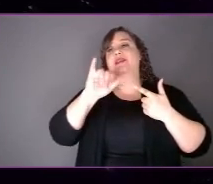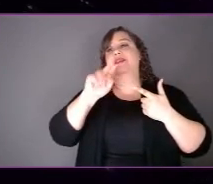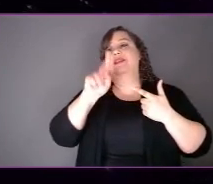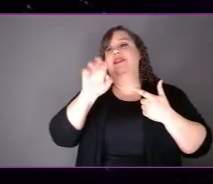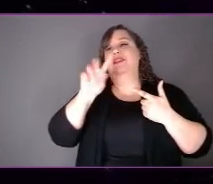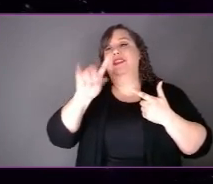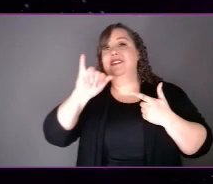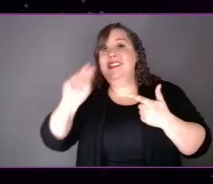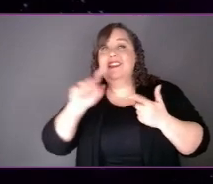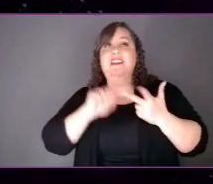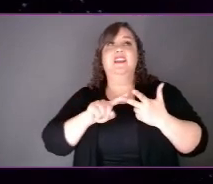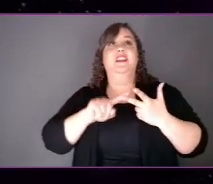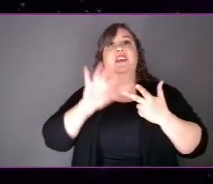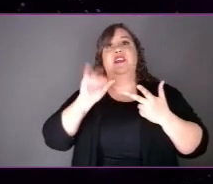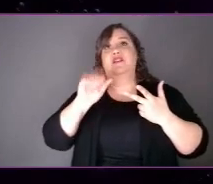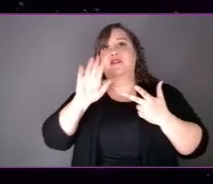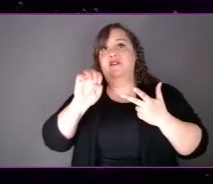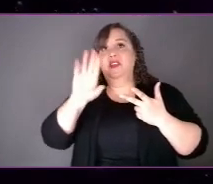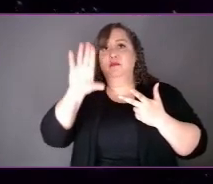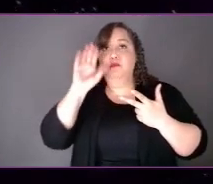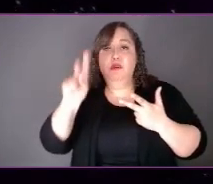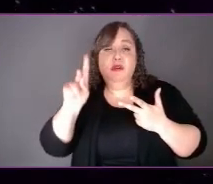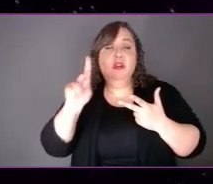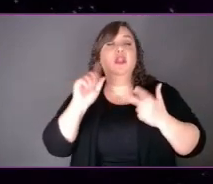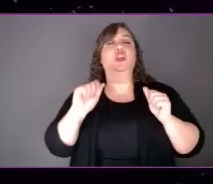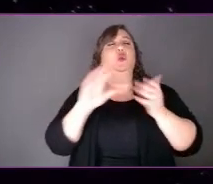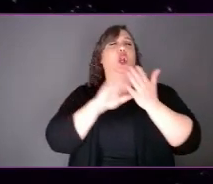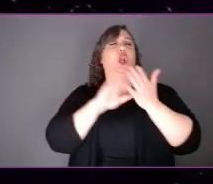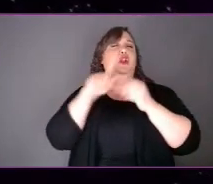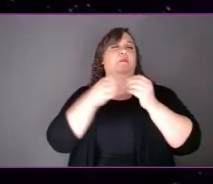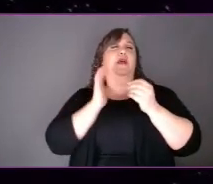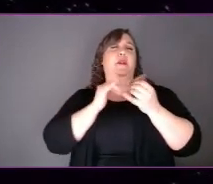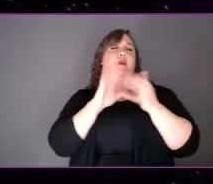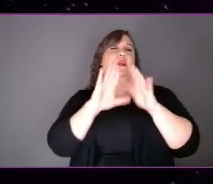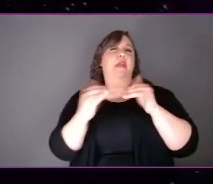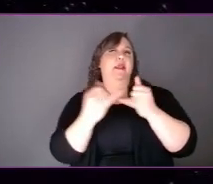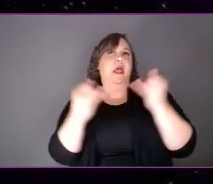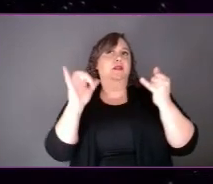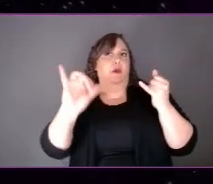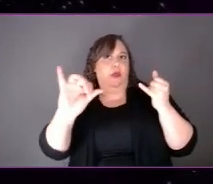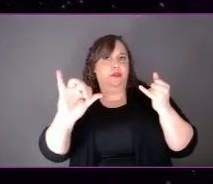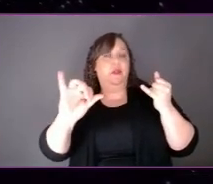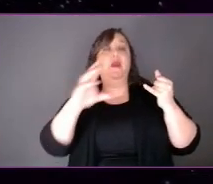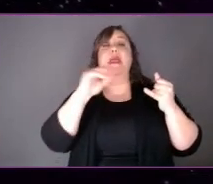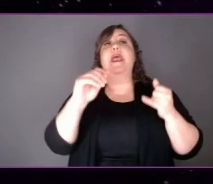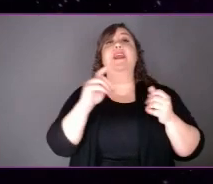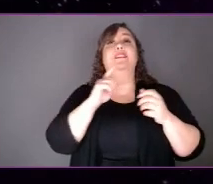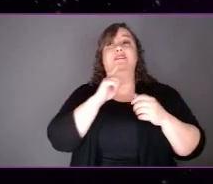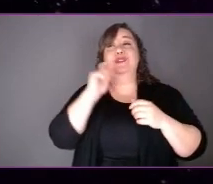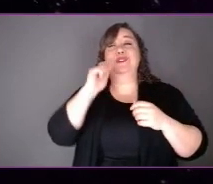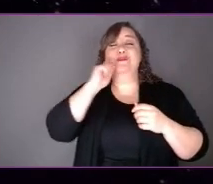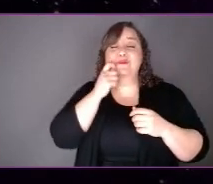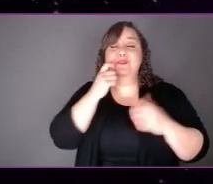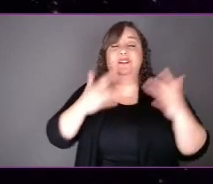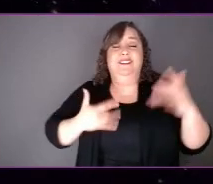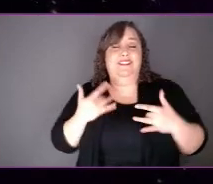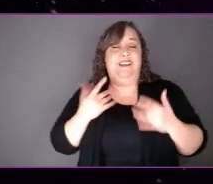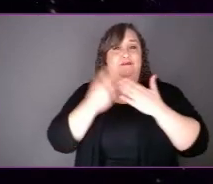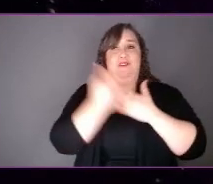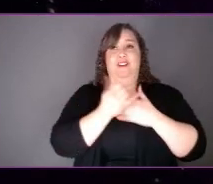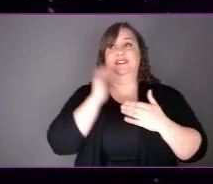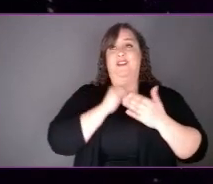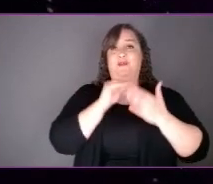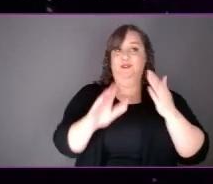get to learn more about some of the deadlines that are coming up, and then also about the really cool and exciting projects that our students are working on today.